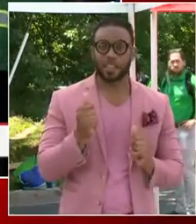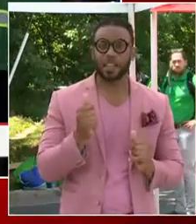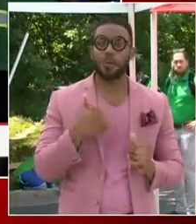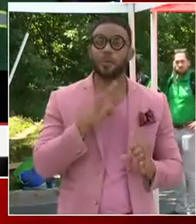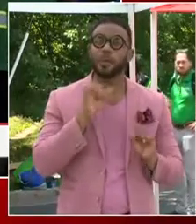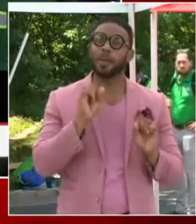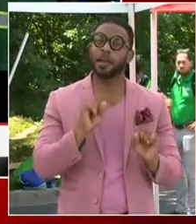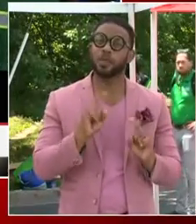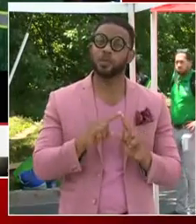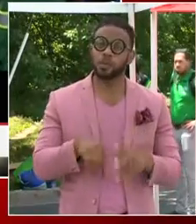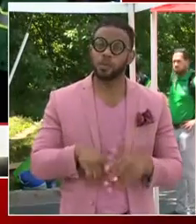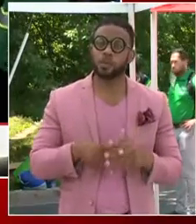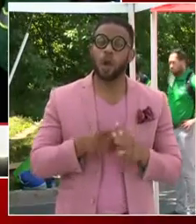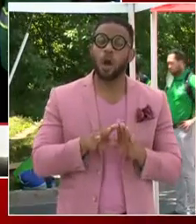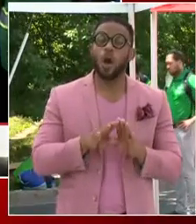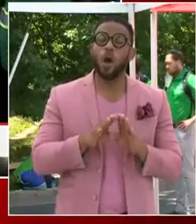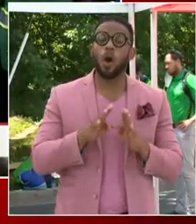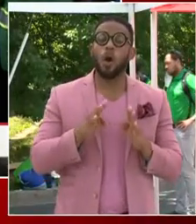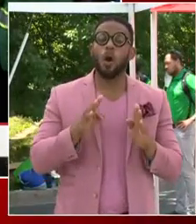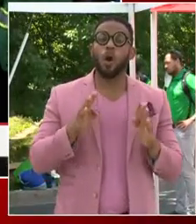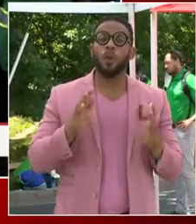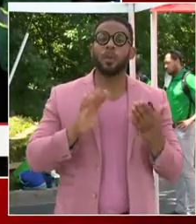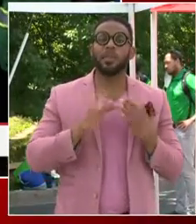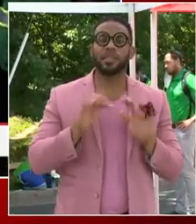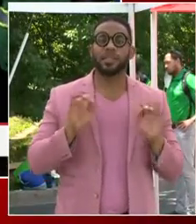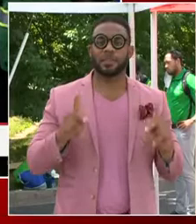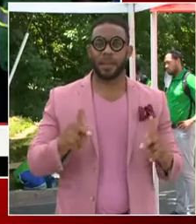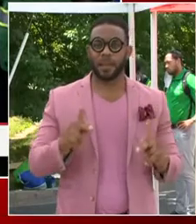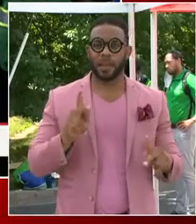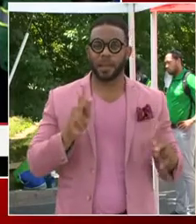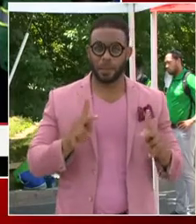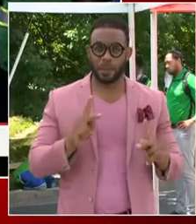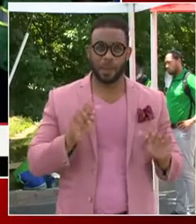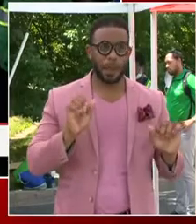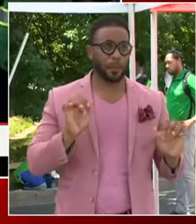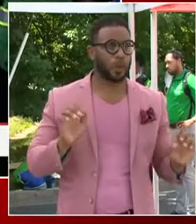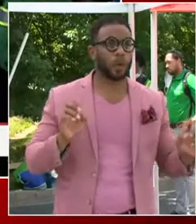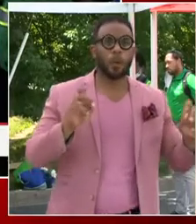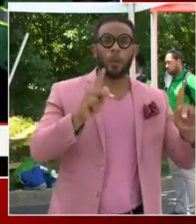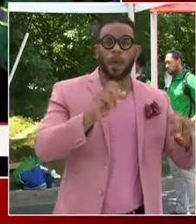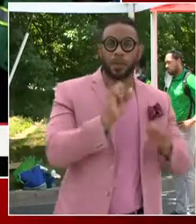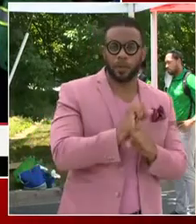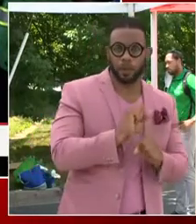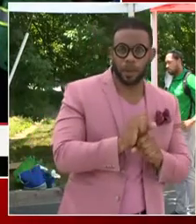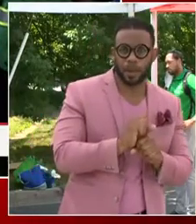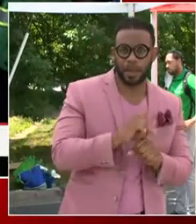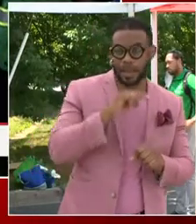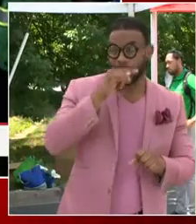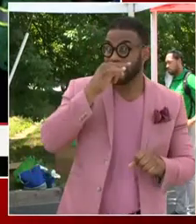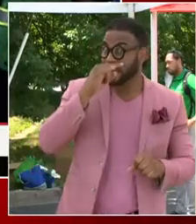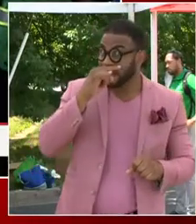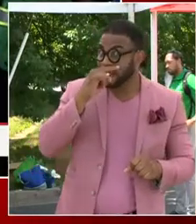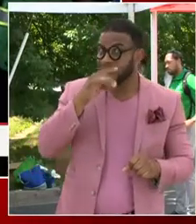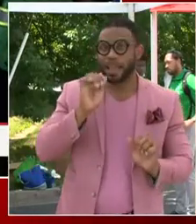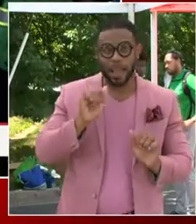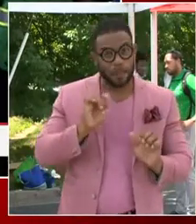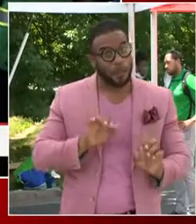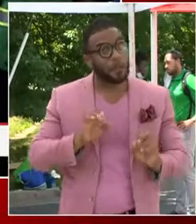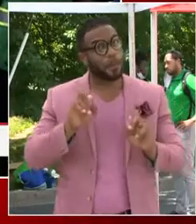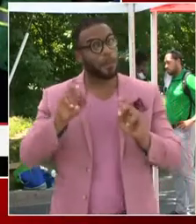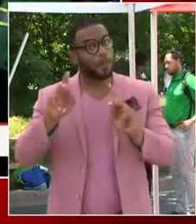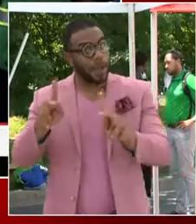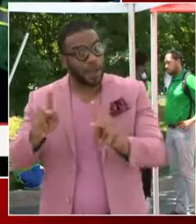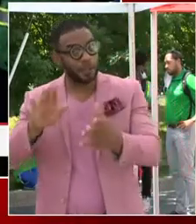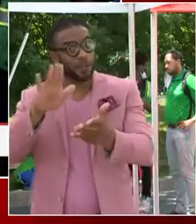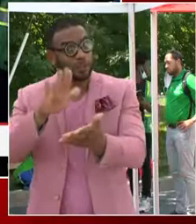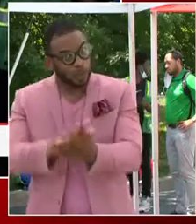were able to start opening our city back up. People able to go back to work. Kids able to